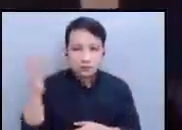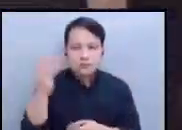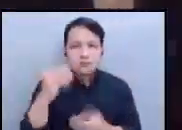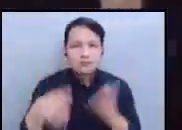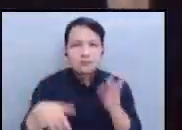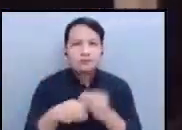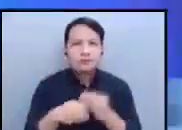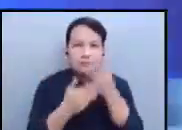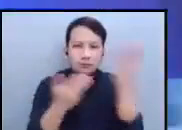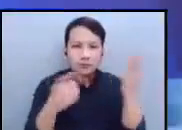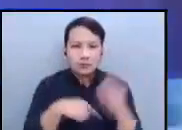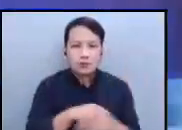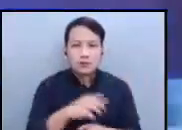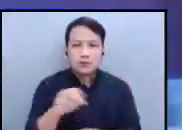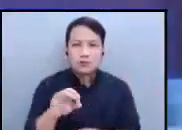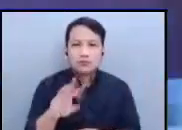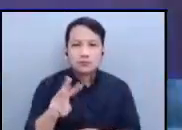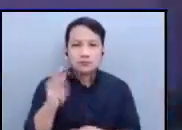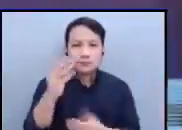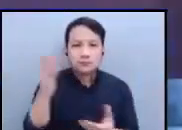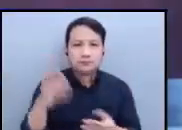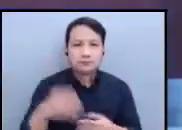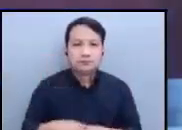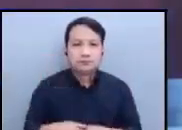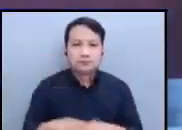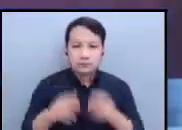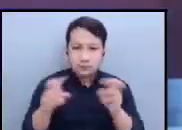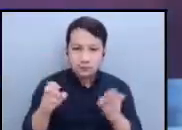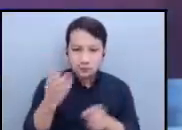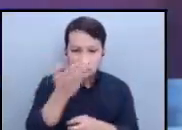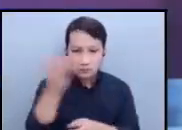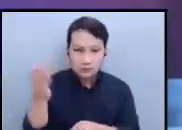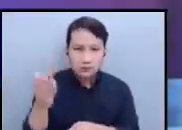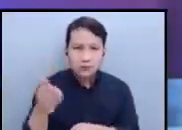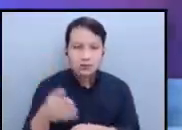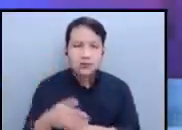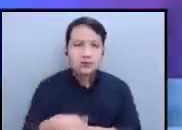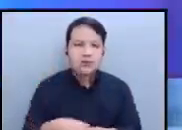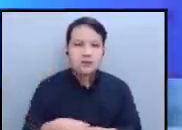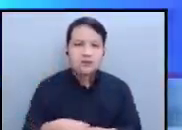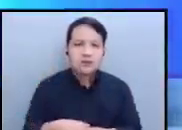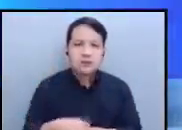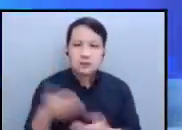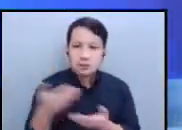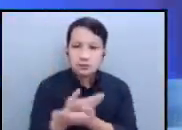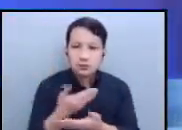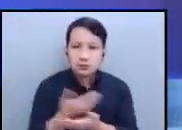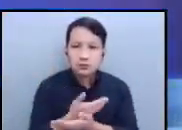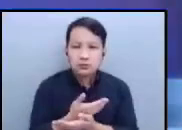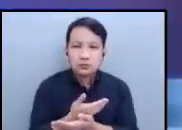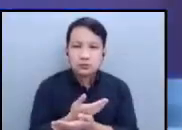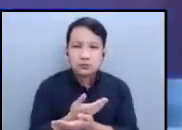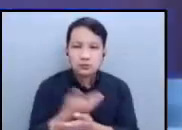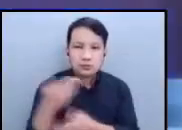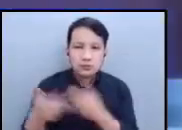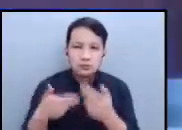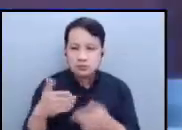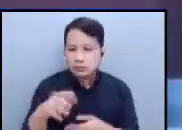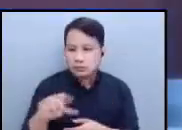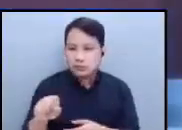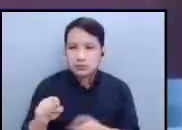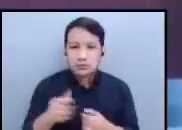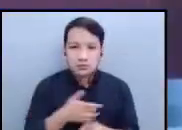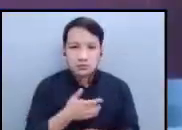kapakanan ng mga OFW. We call them the modern day heroes and yet they do not really feel that